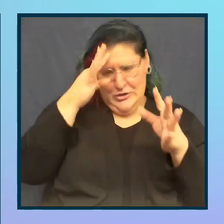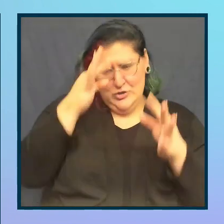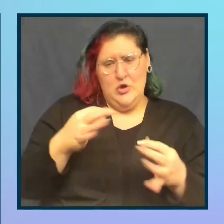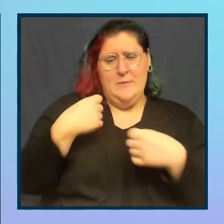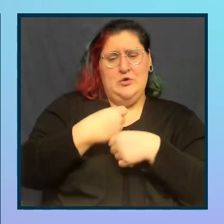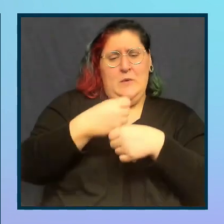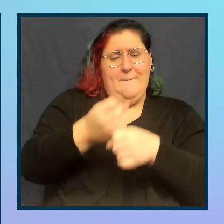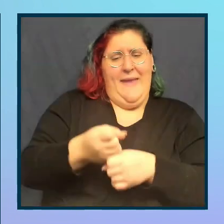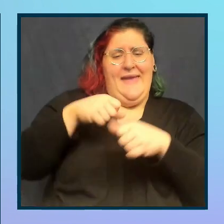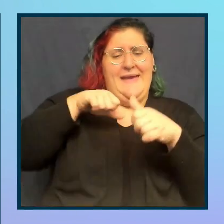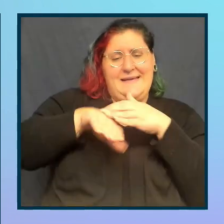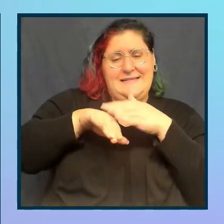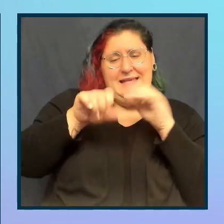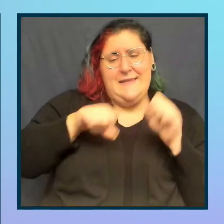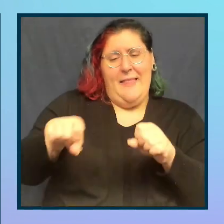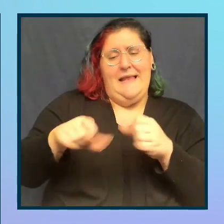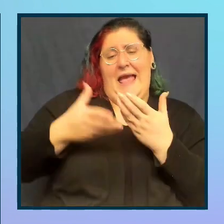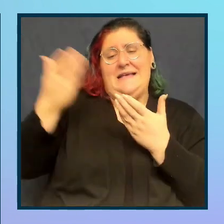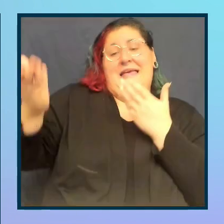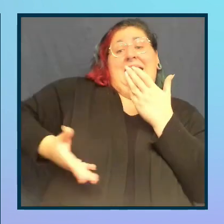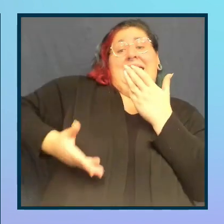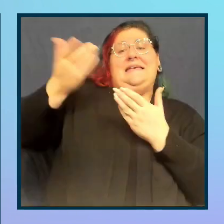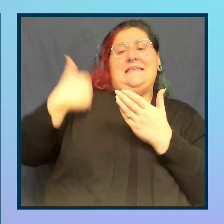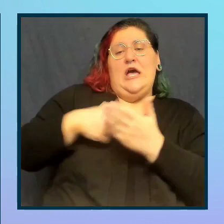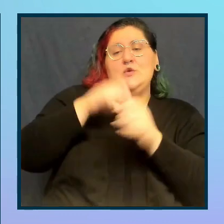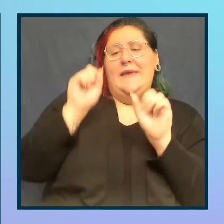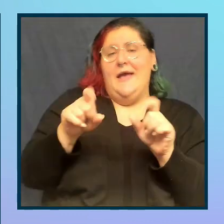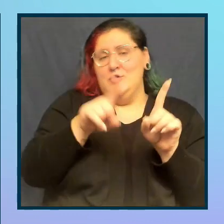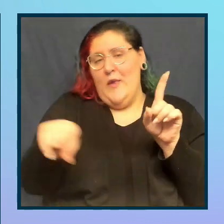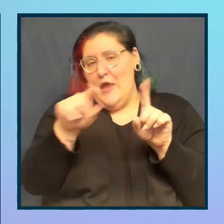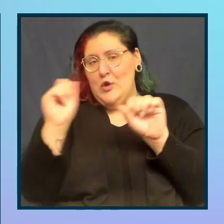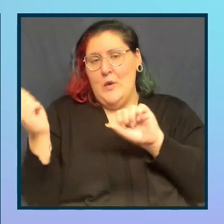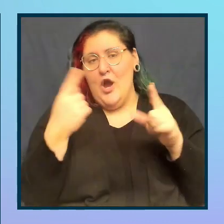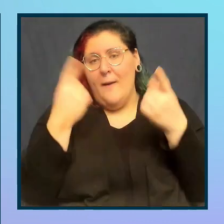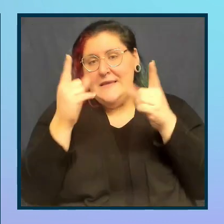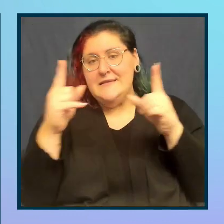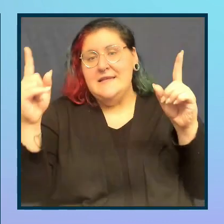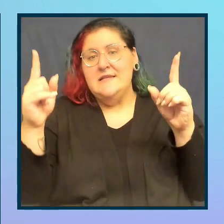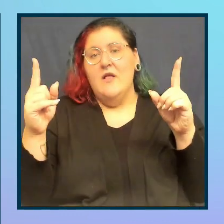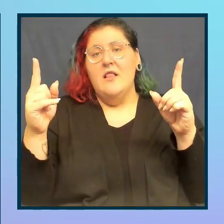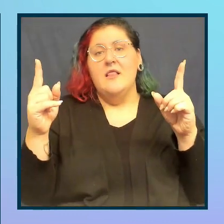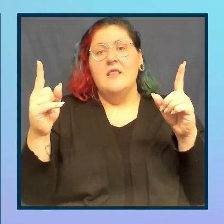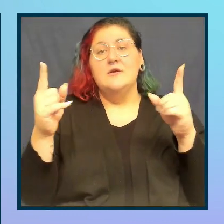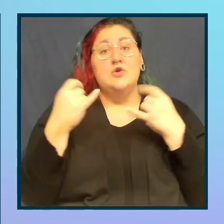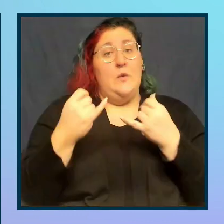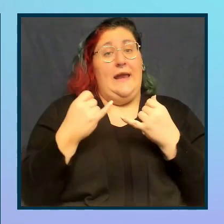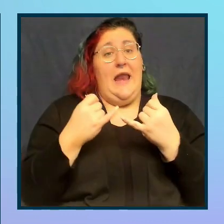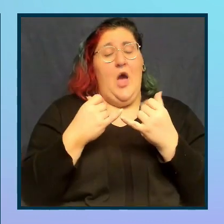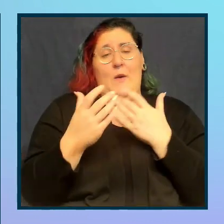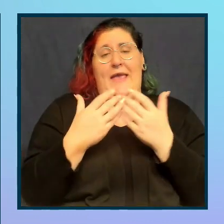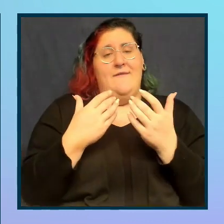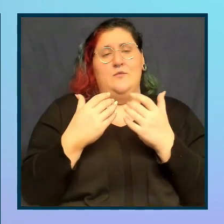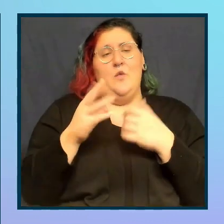possible so that you can be successful. And so right now, even though WCAG 2.2